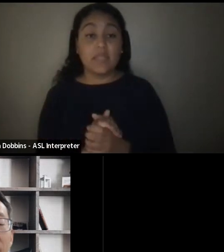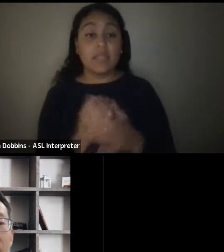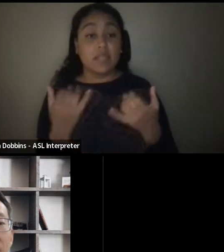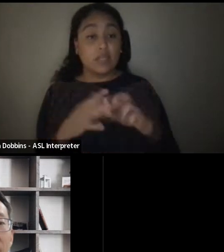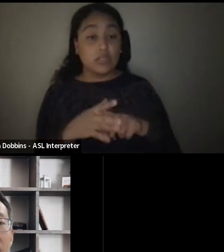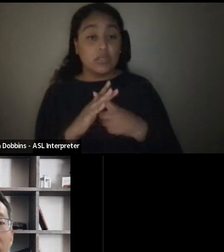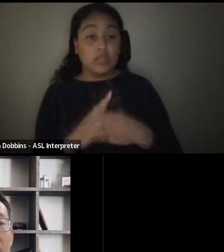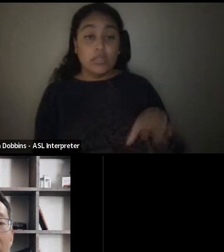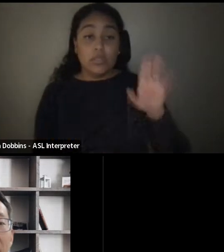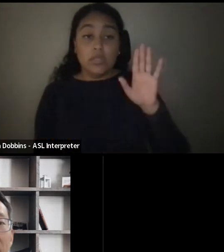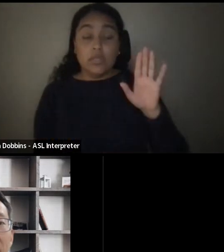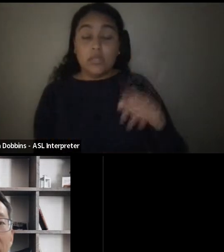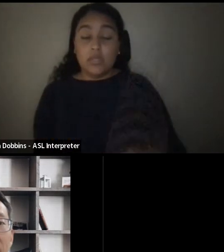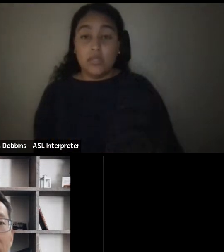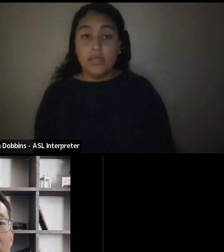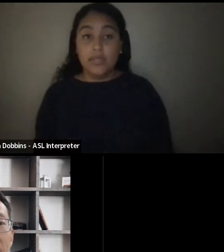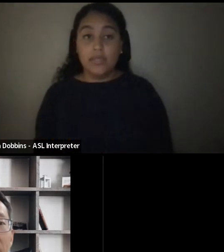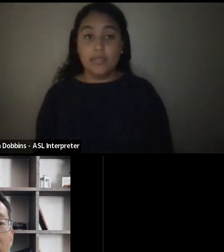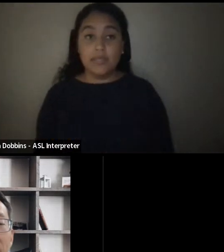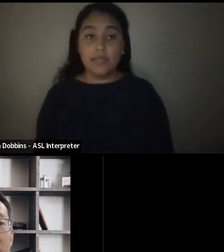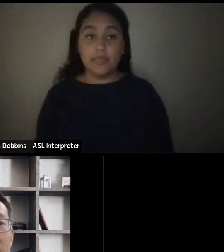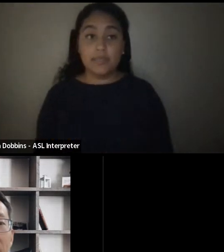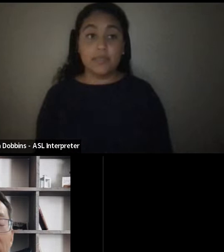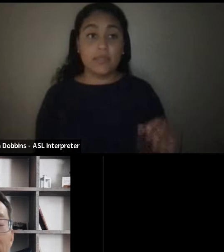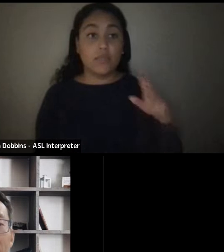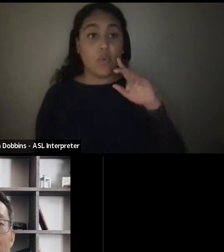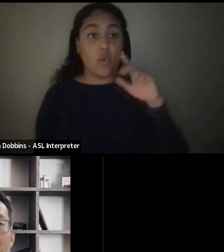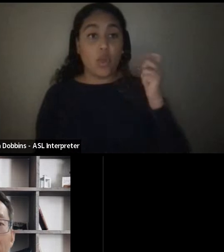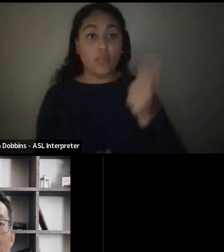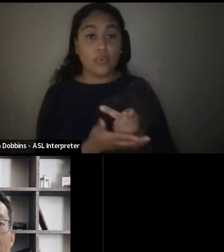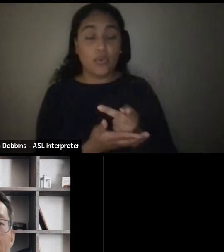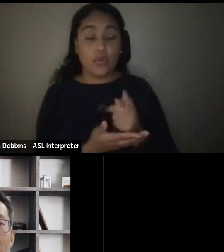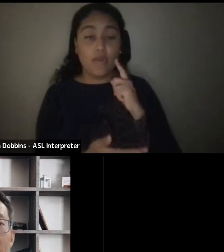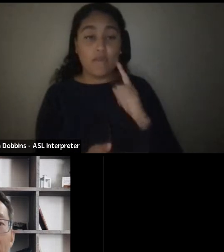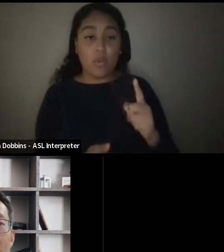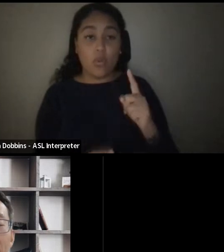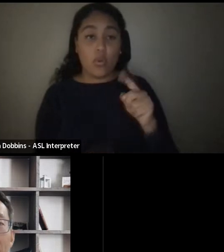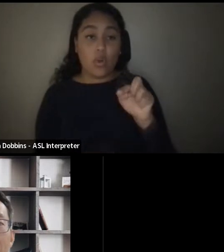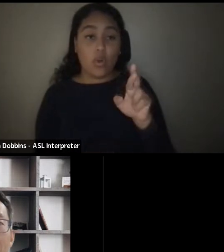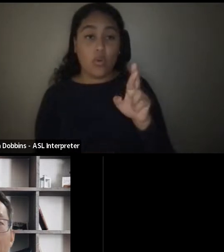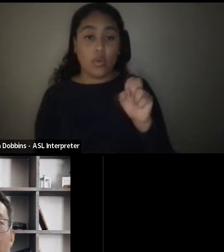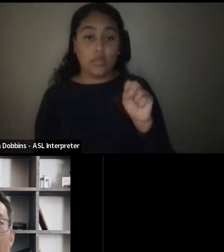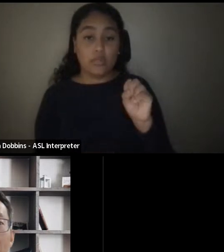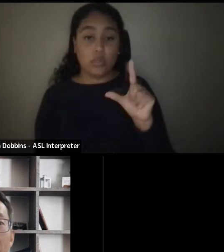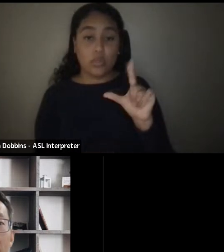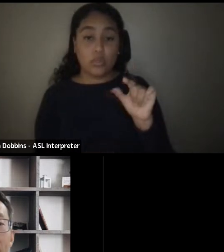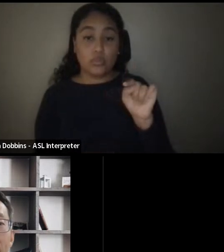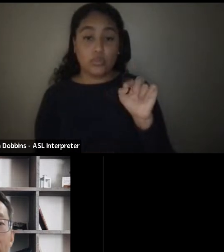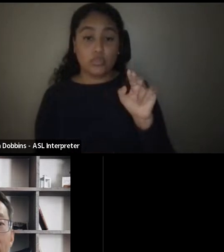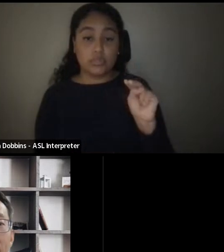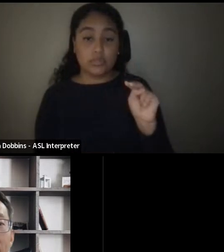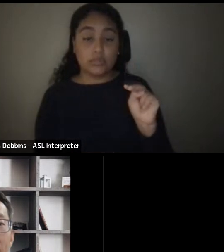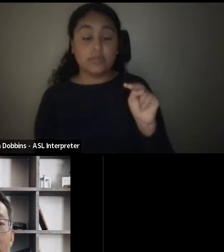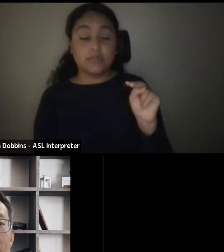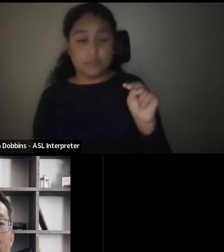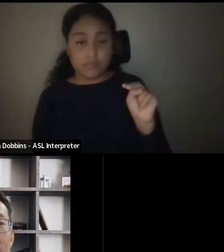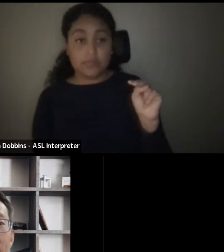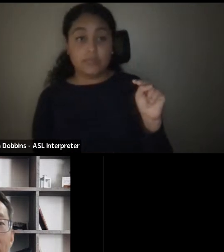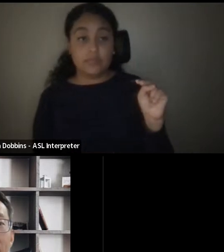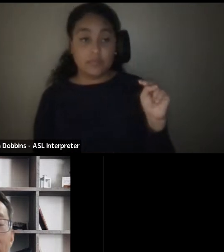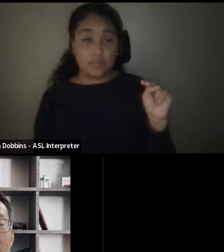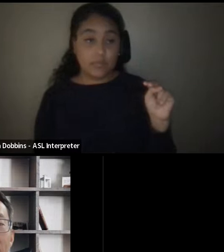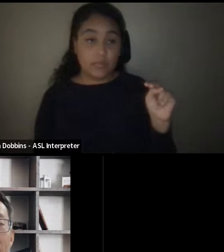right? Can I get a motion to approve the resolution? So moved. Thank you. Motion